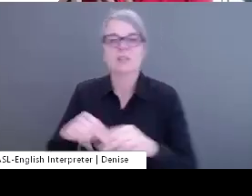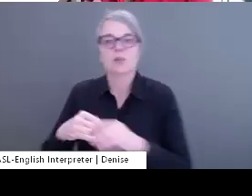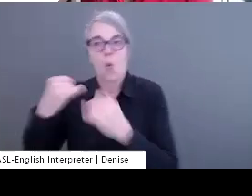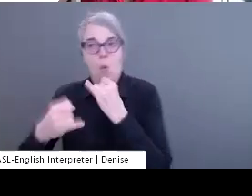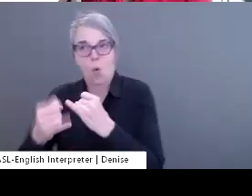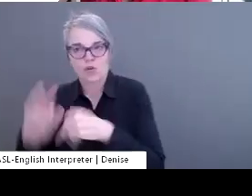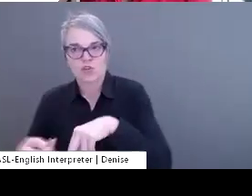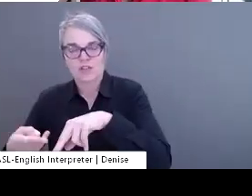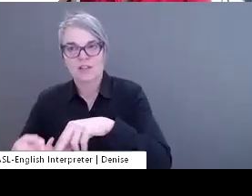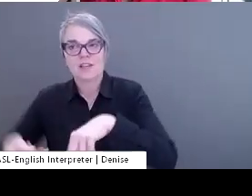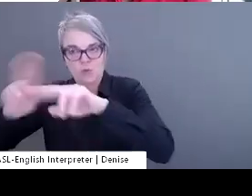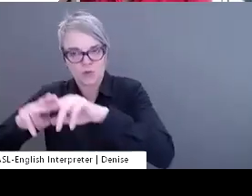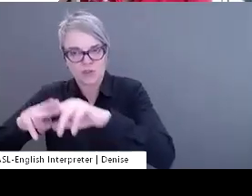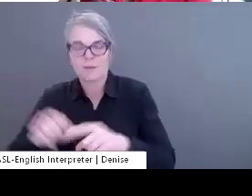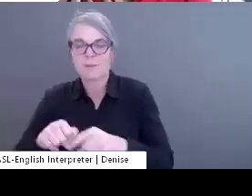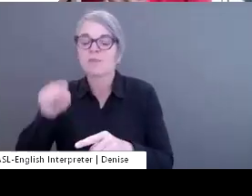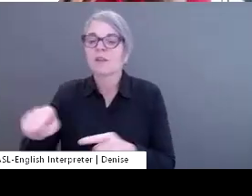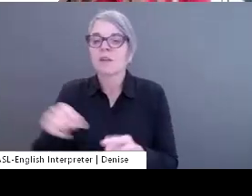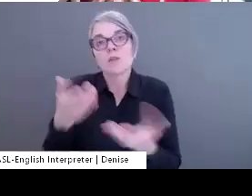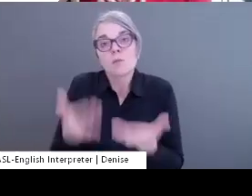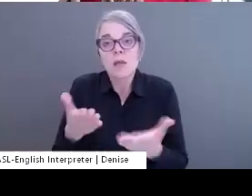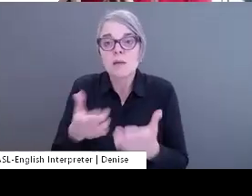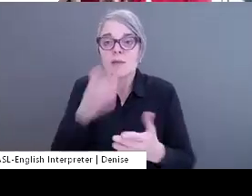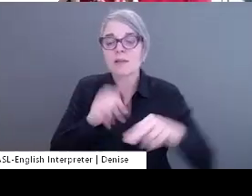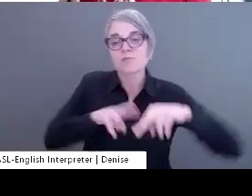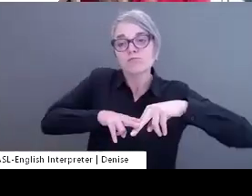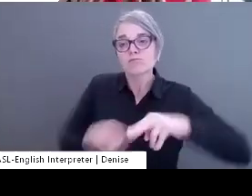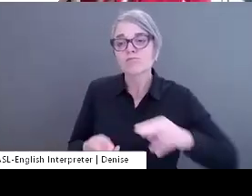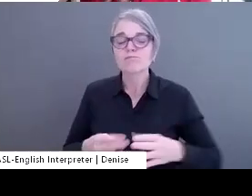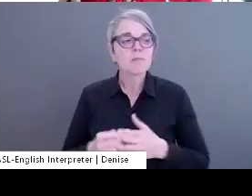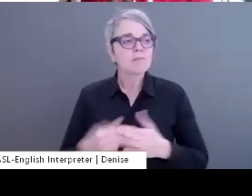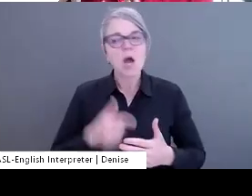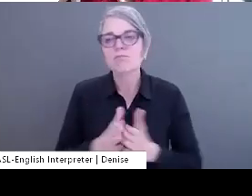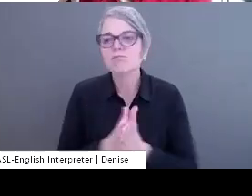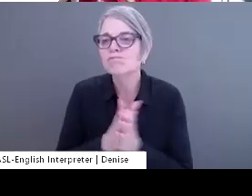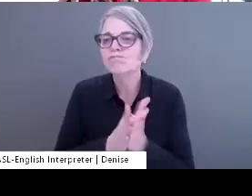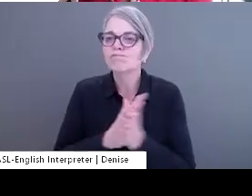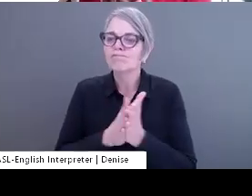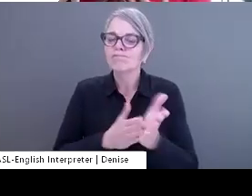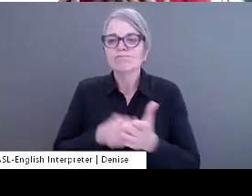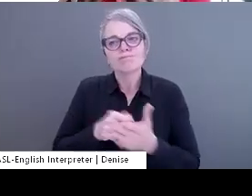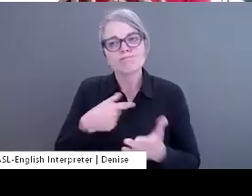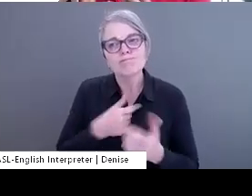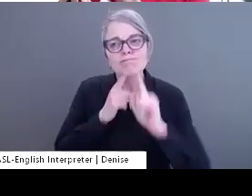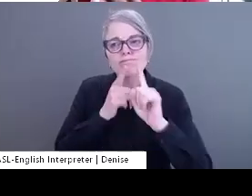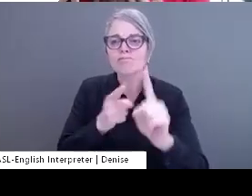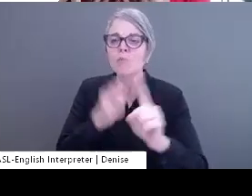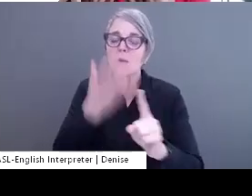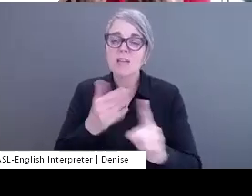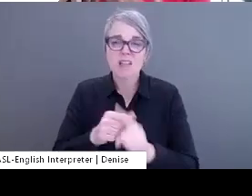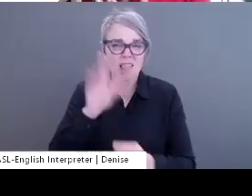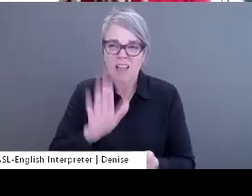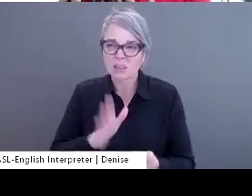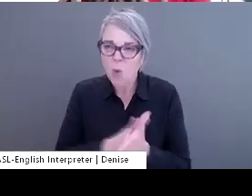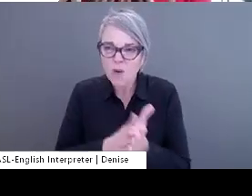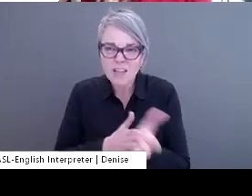and willpower might be a depletion of motivation and energy to pursue goals. This could be attributed to like